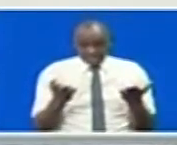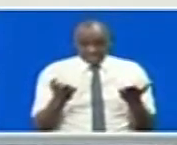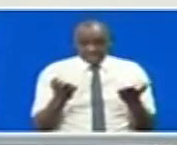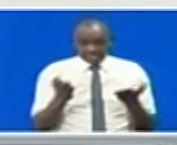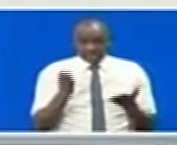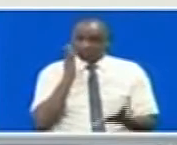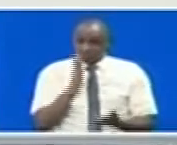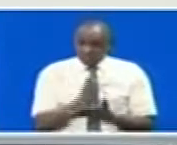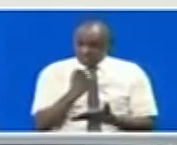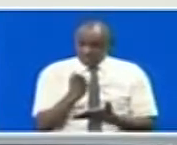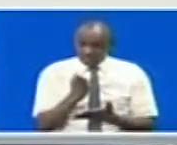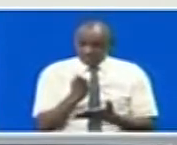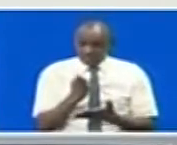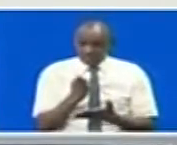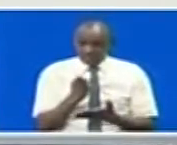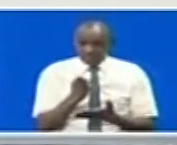fact,